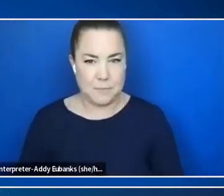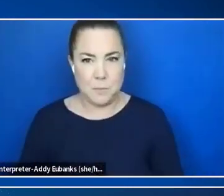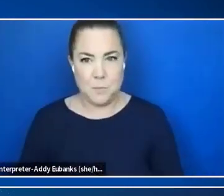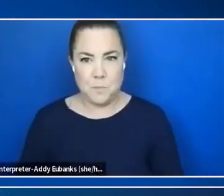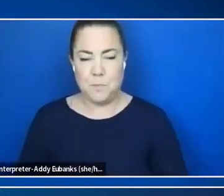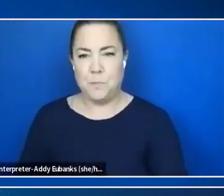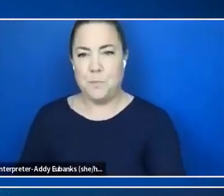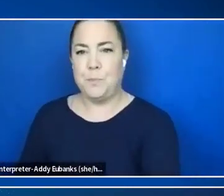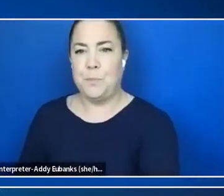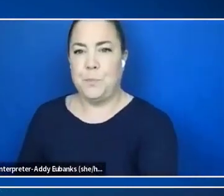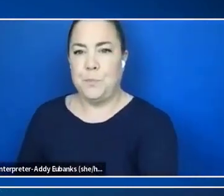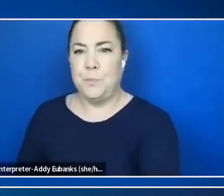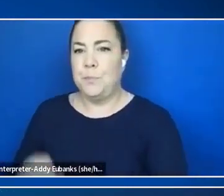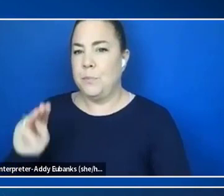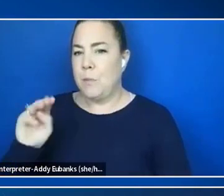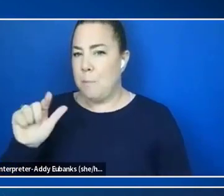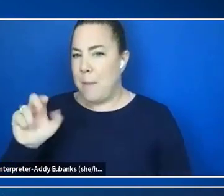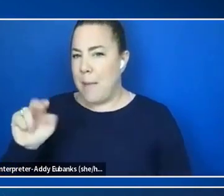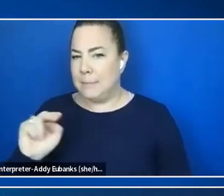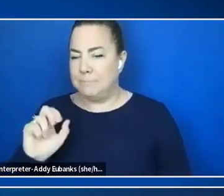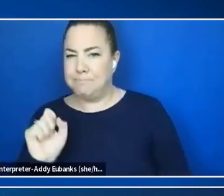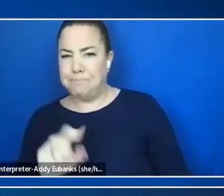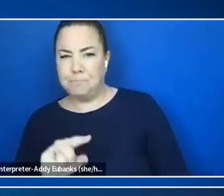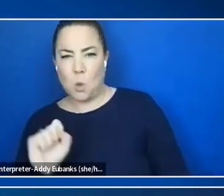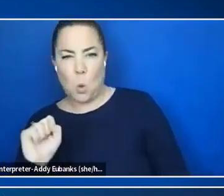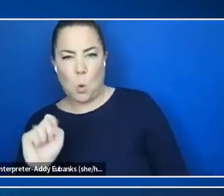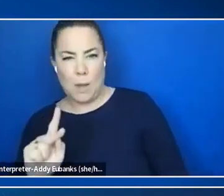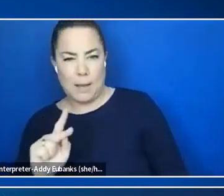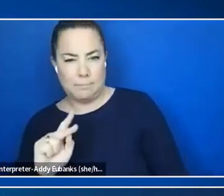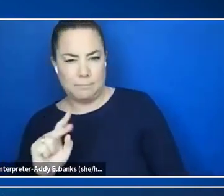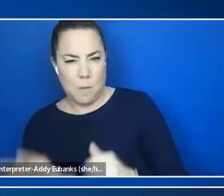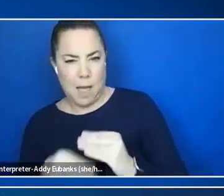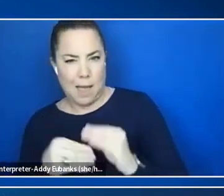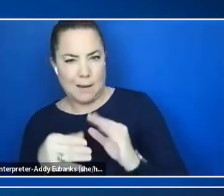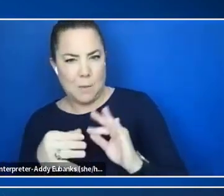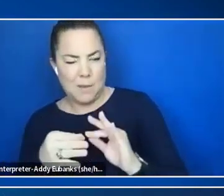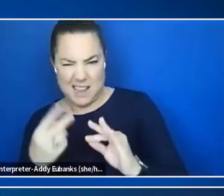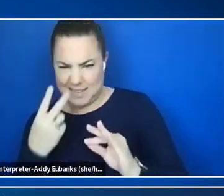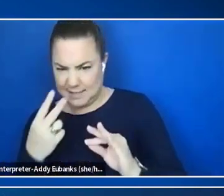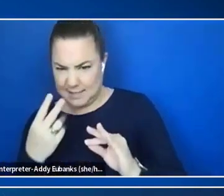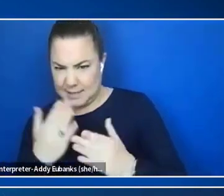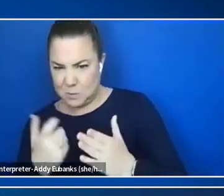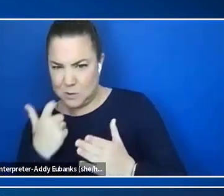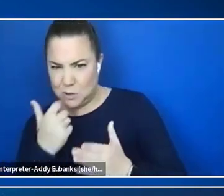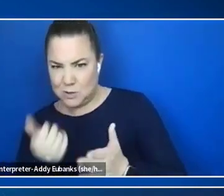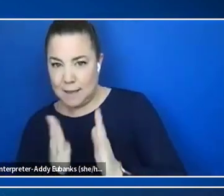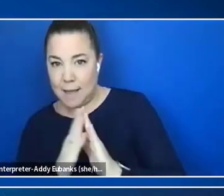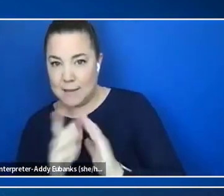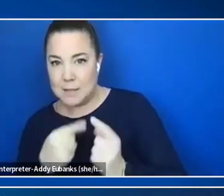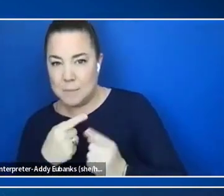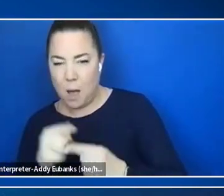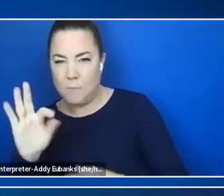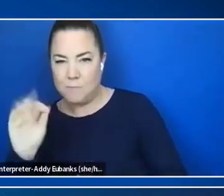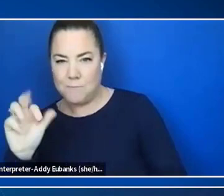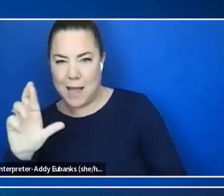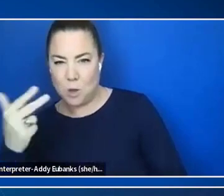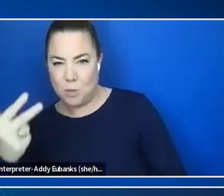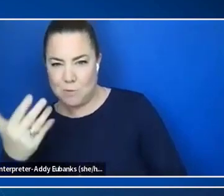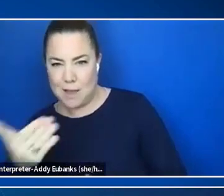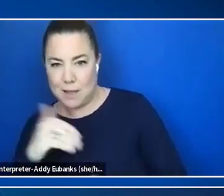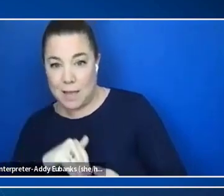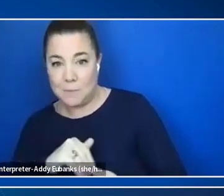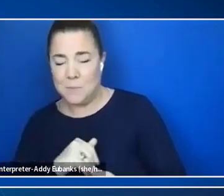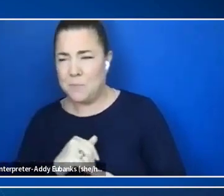just to play off of that a little bit more, I see somebody just came in with a question. In factor 3, then if gaps